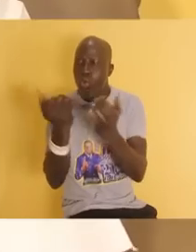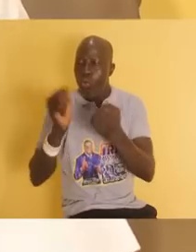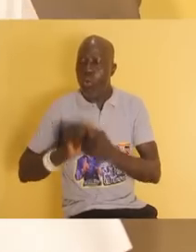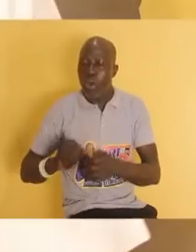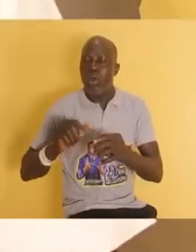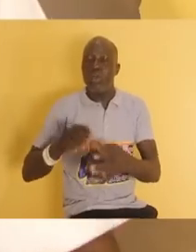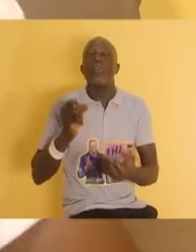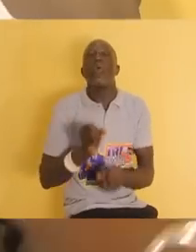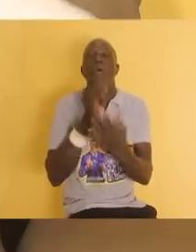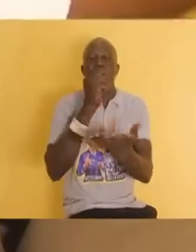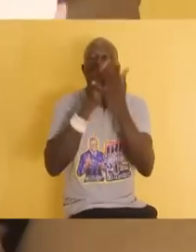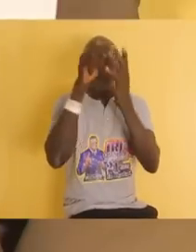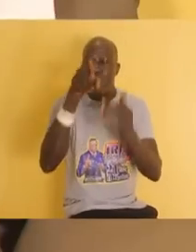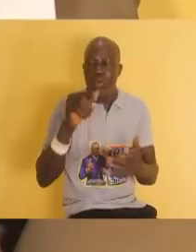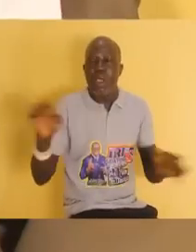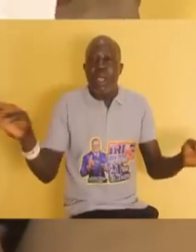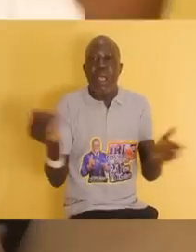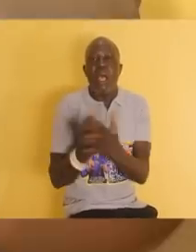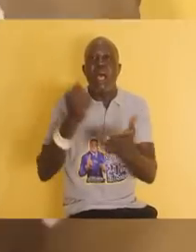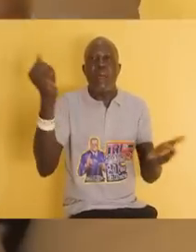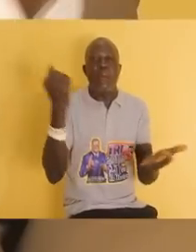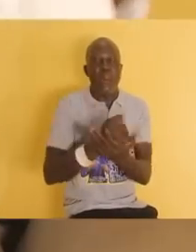shadow.